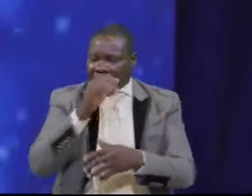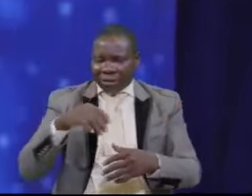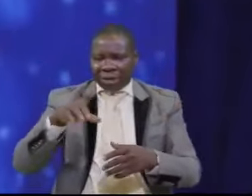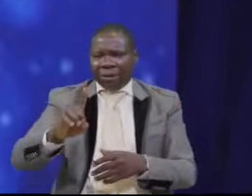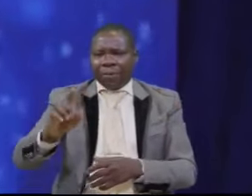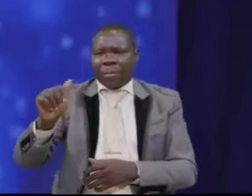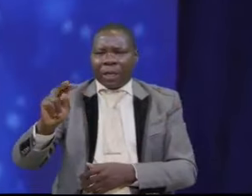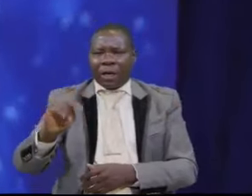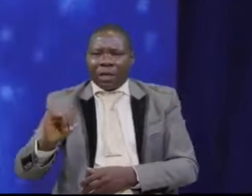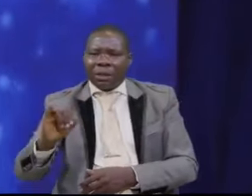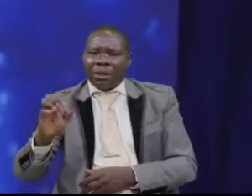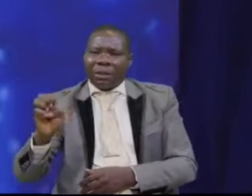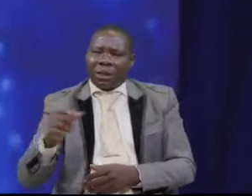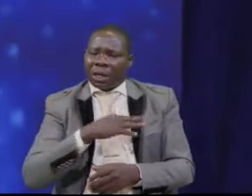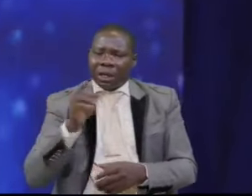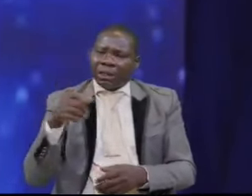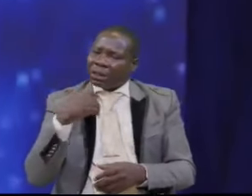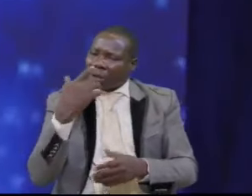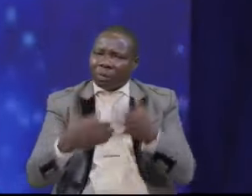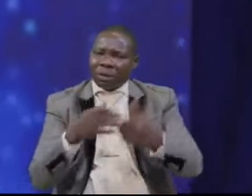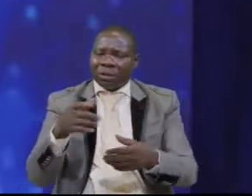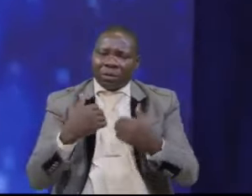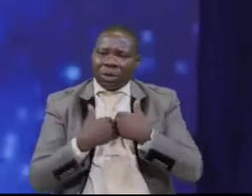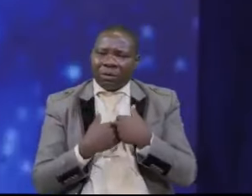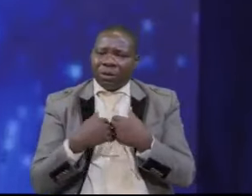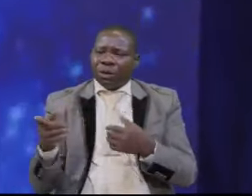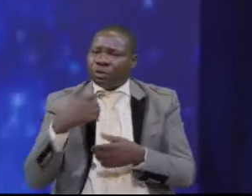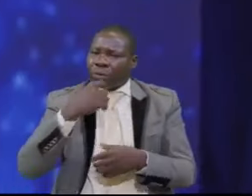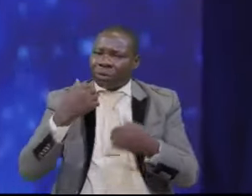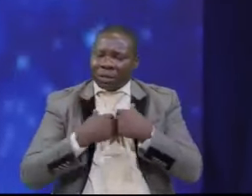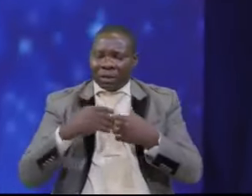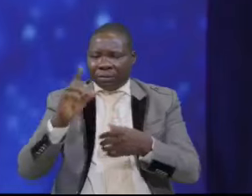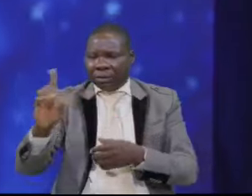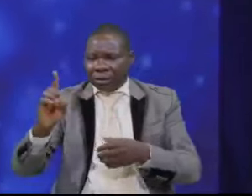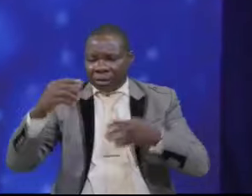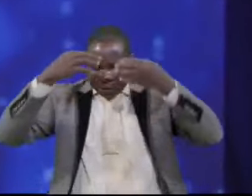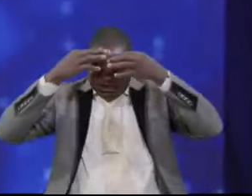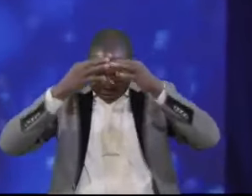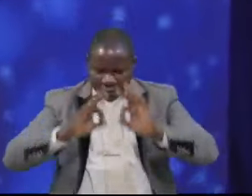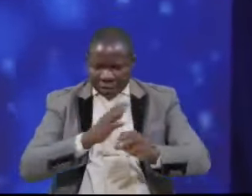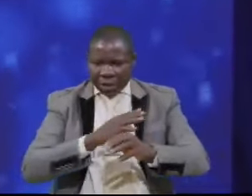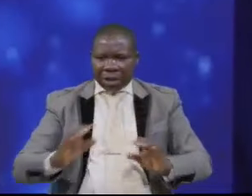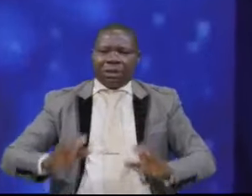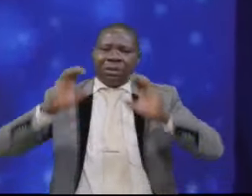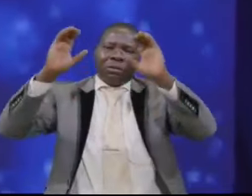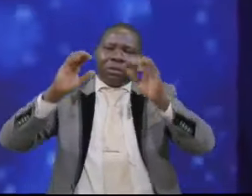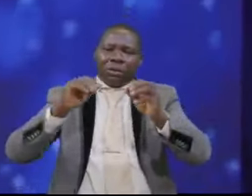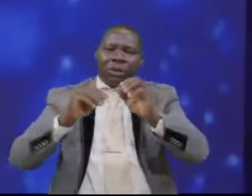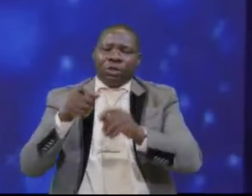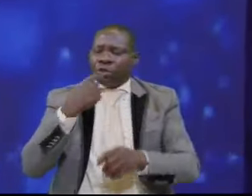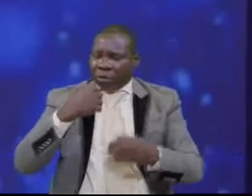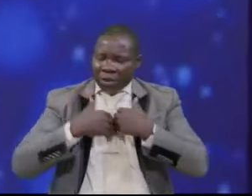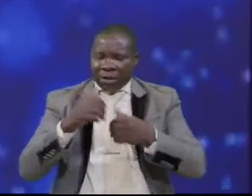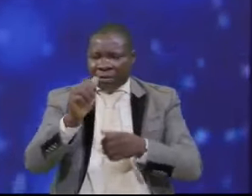He's saying we must have D, decision and devotion. He said we must have A, abstinence to